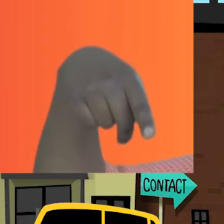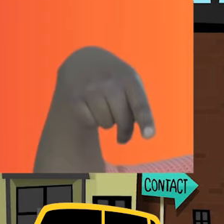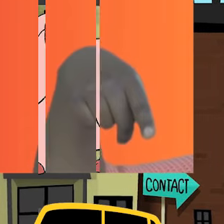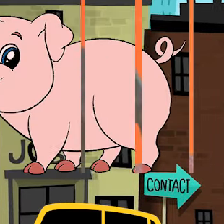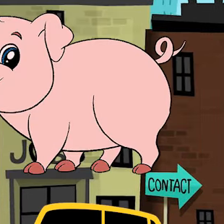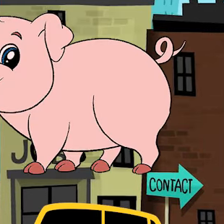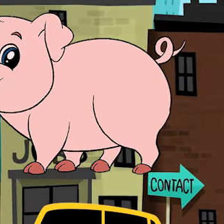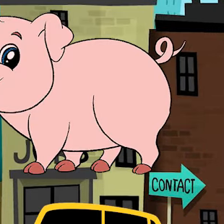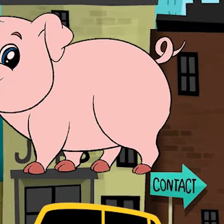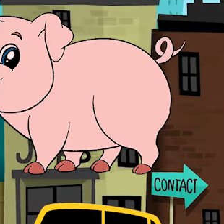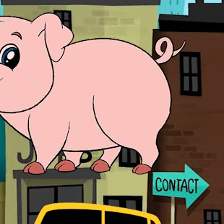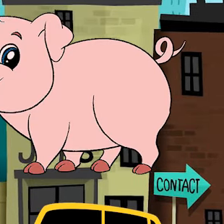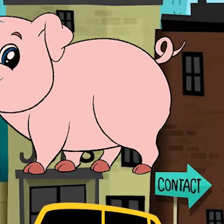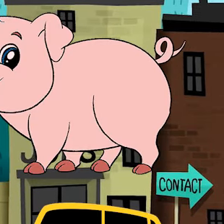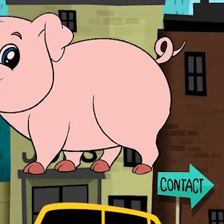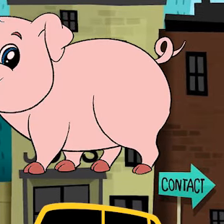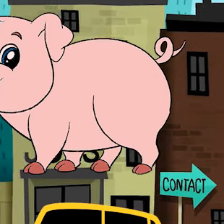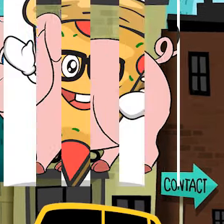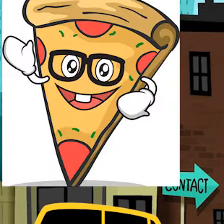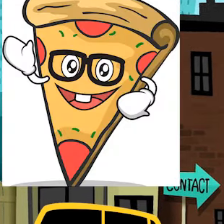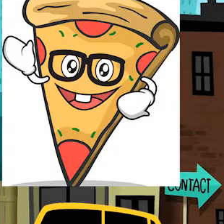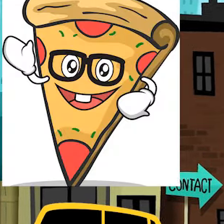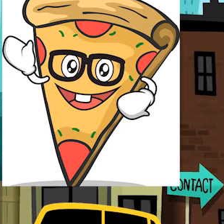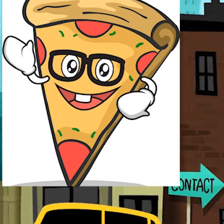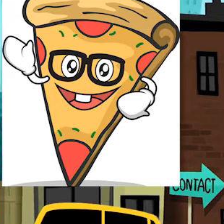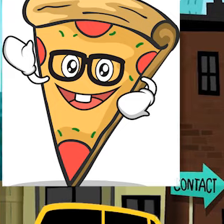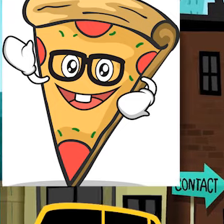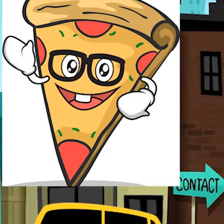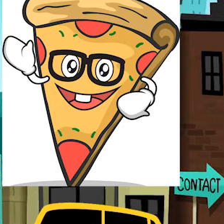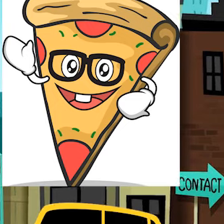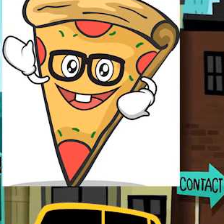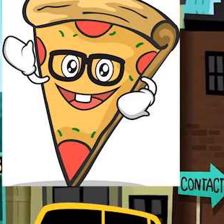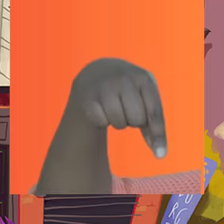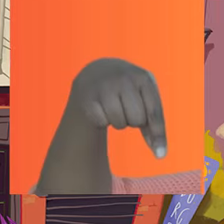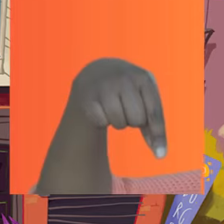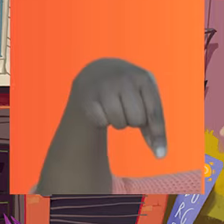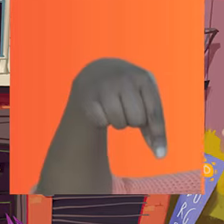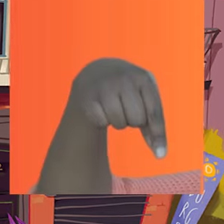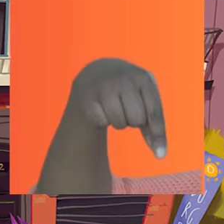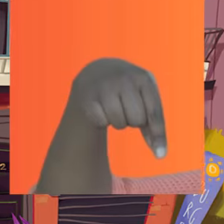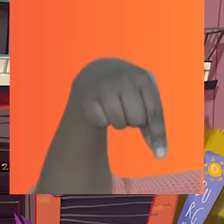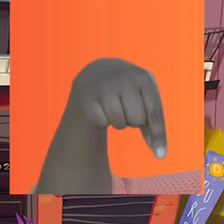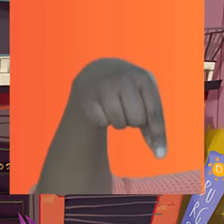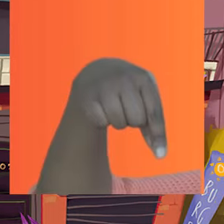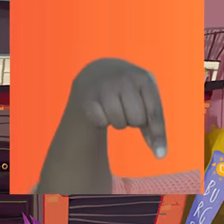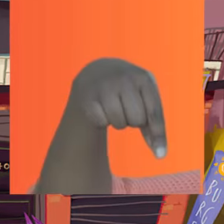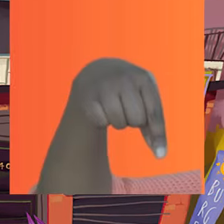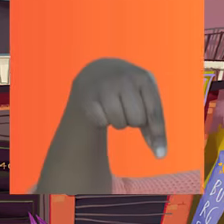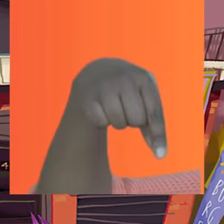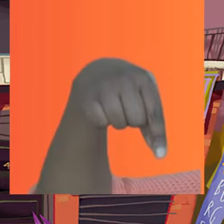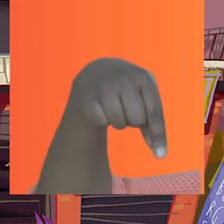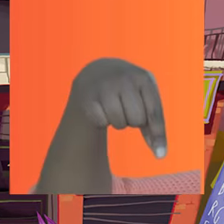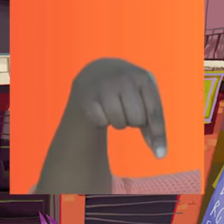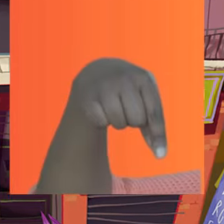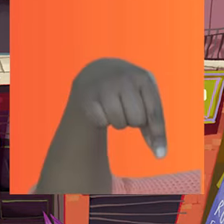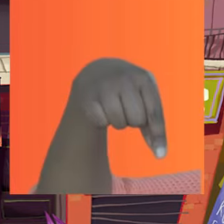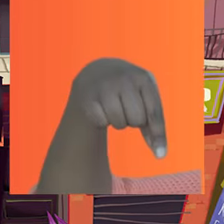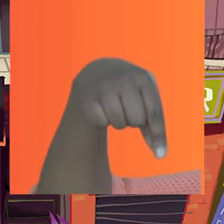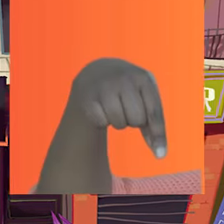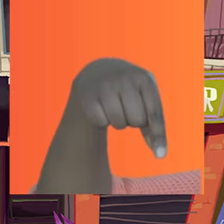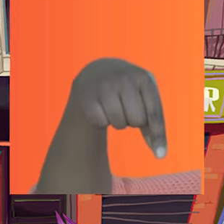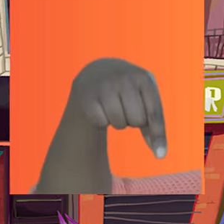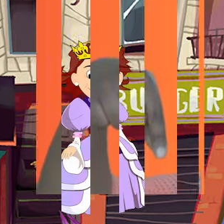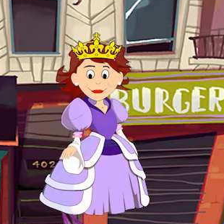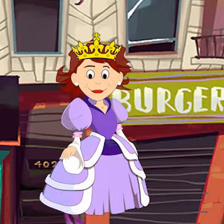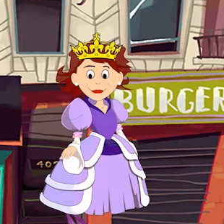letter P. Pig. Do it. Pizza. Yum. This is the letter Q. This is the